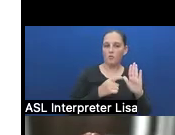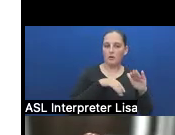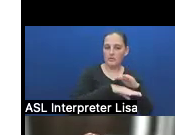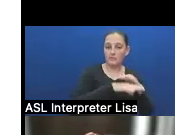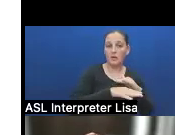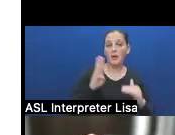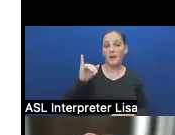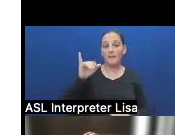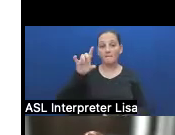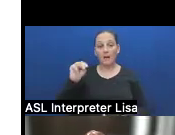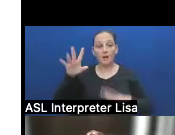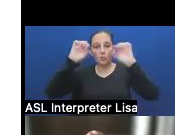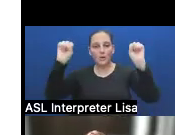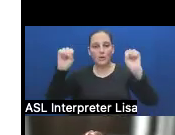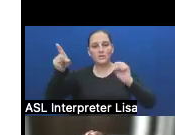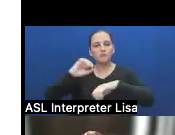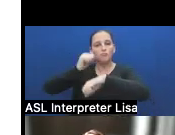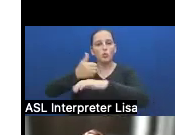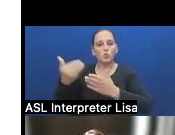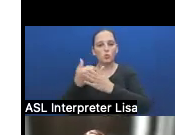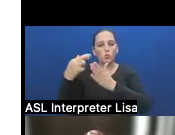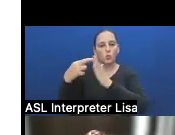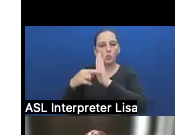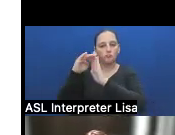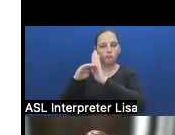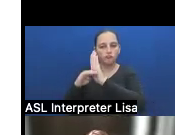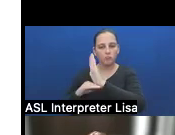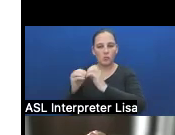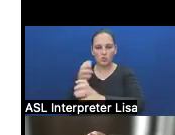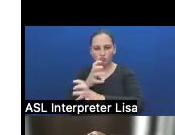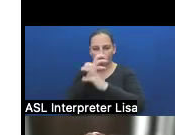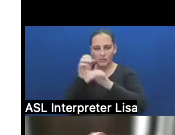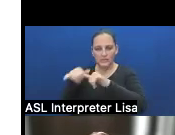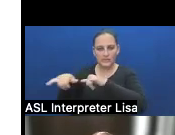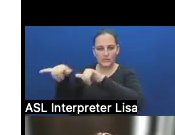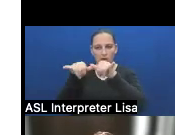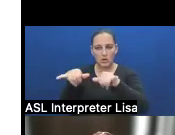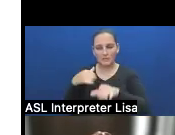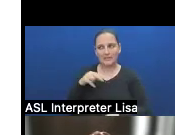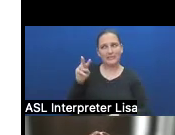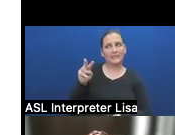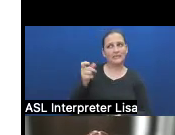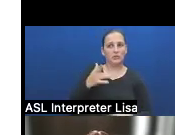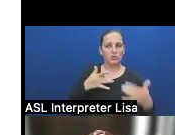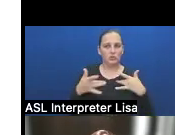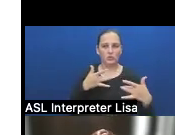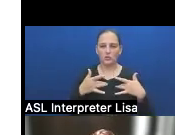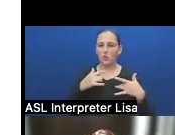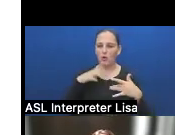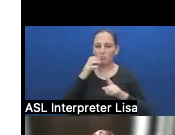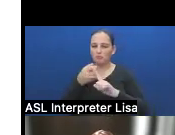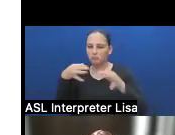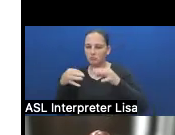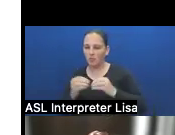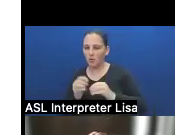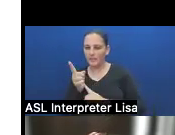creating new regulations that create a very strict standard that I have my own concerns about, which we'll talk about in a few minutes.